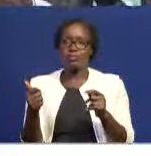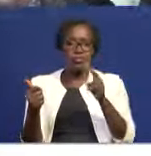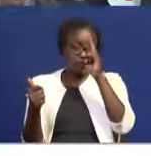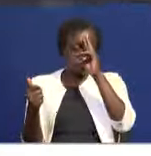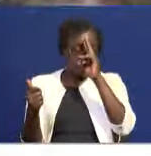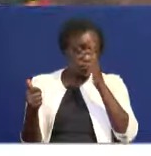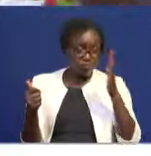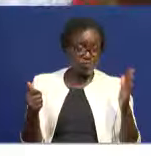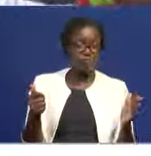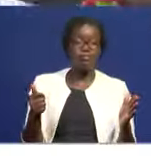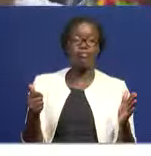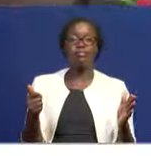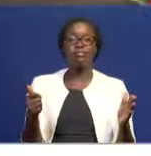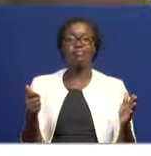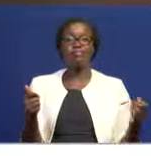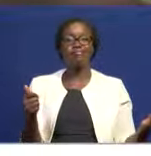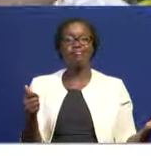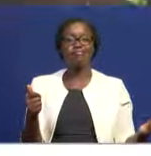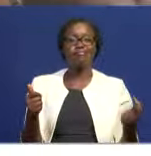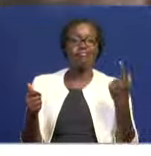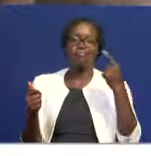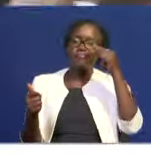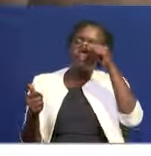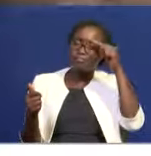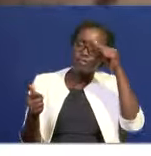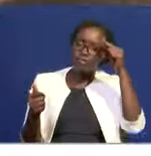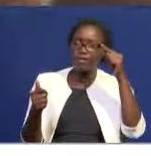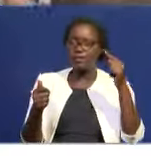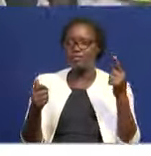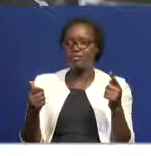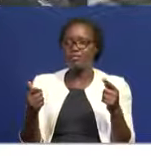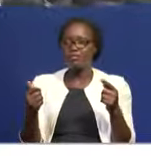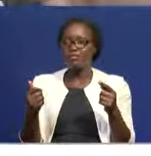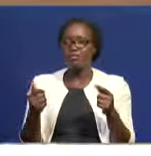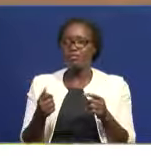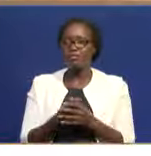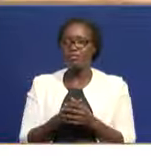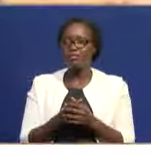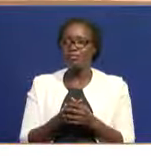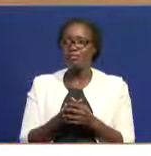to launch their tear gas canister. Just look at this particular police